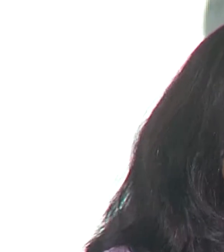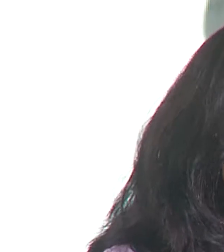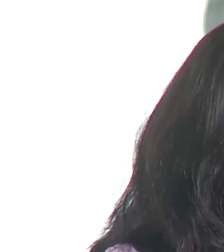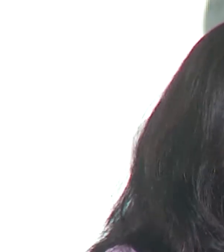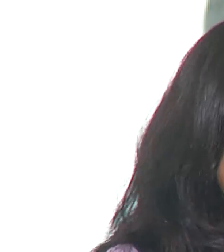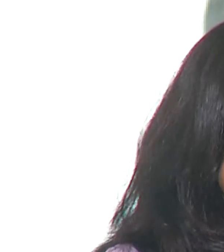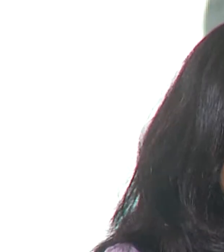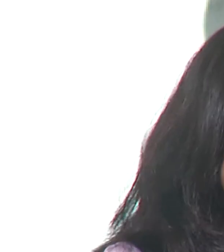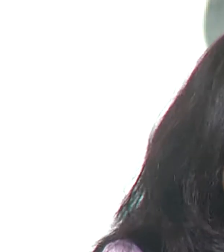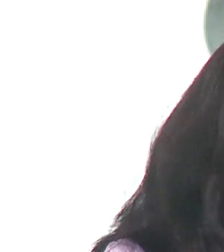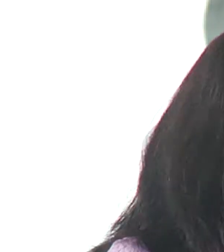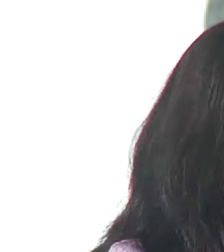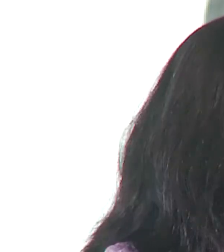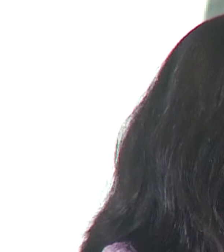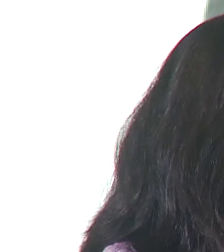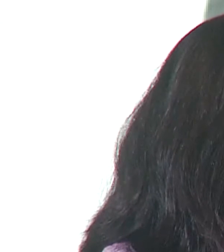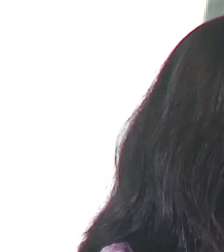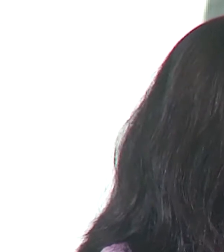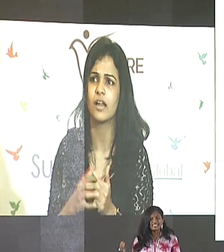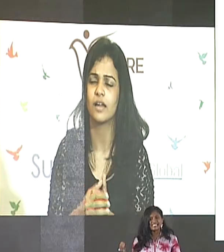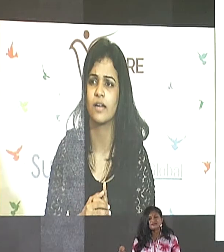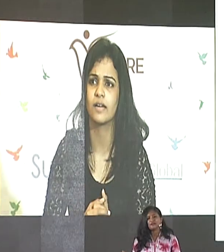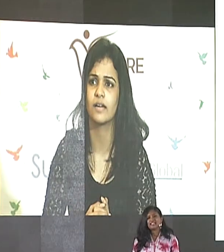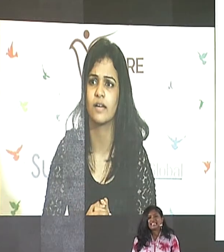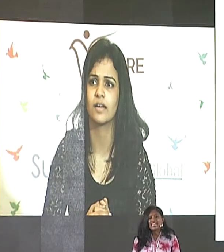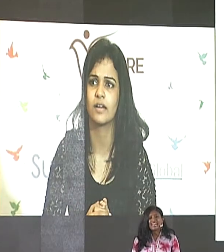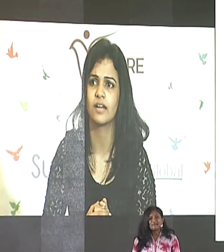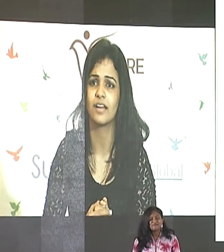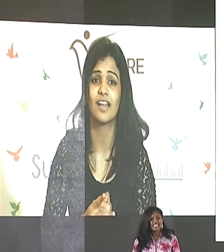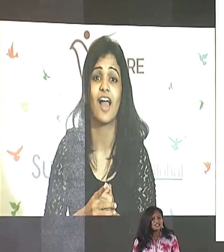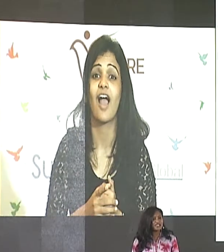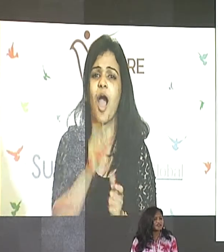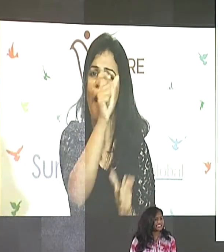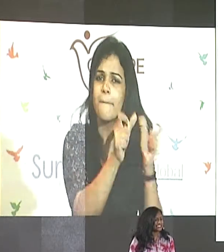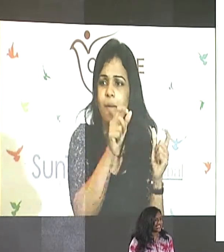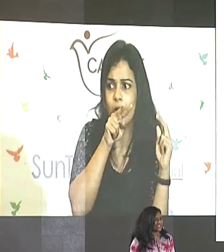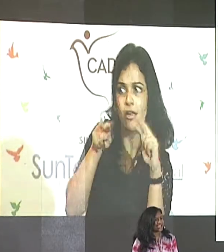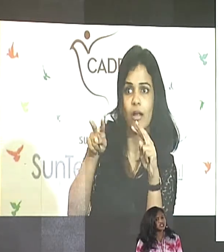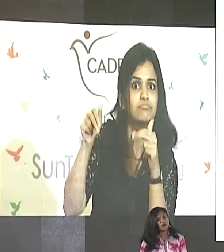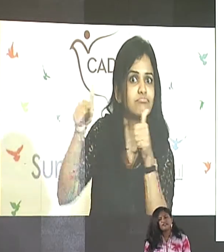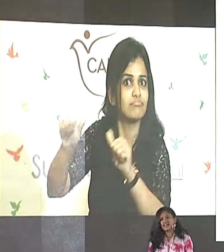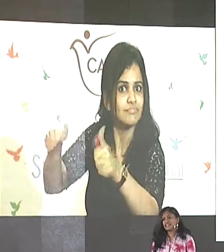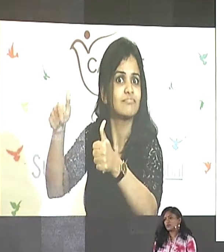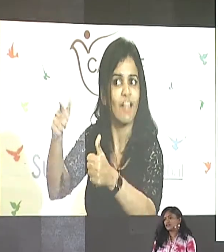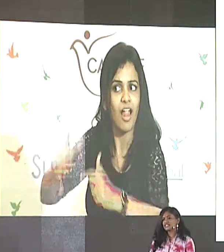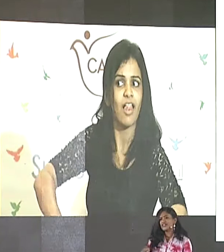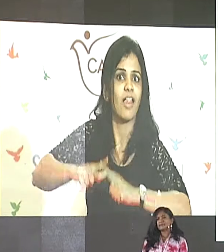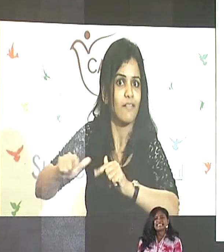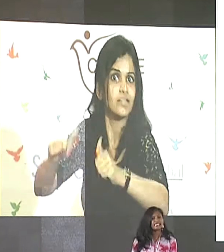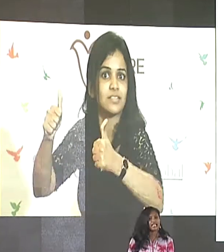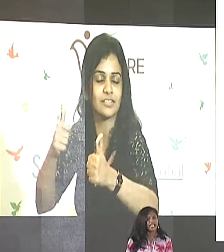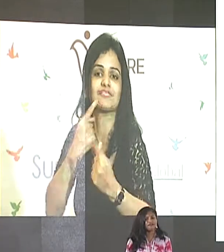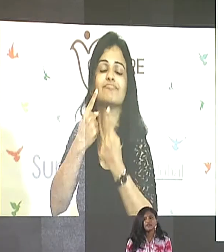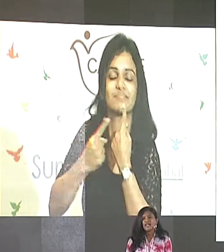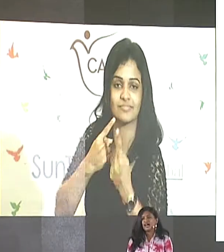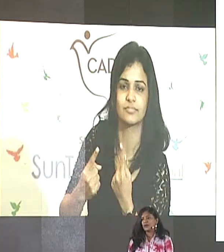of it would describe in India as very settled and quite successful. In 2012, I think we were at a great place